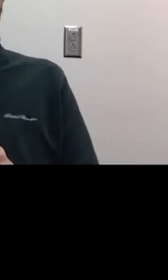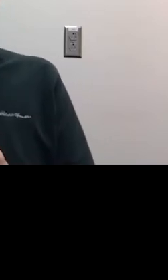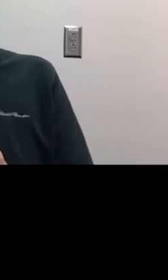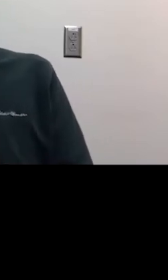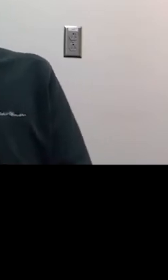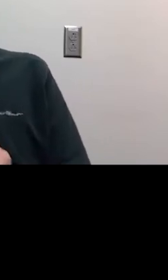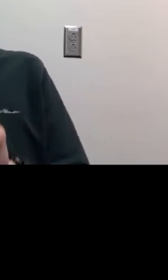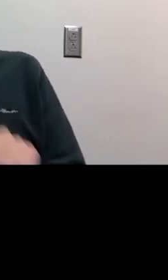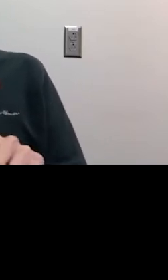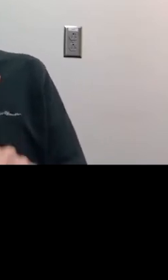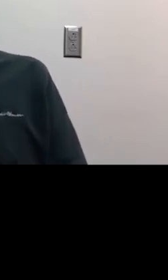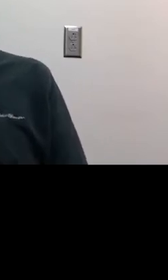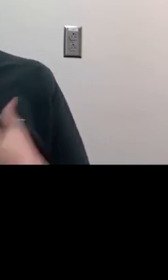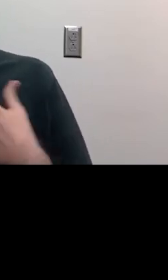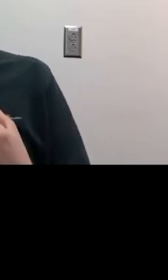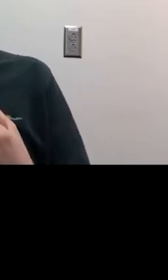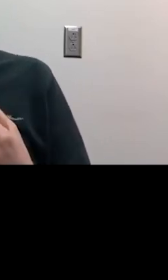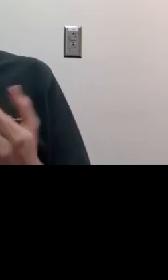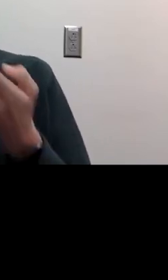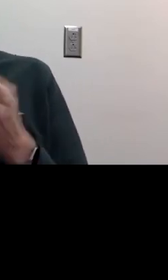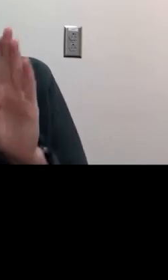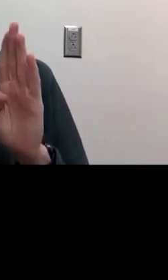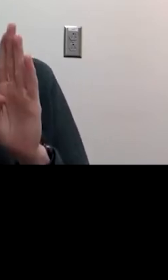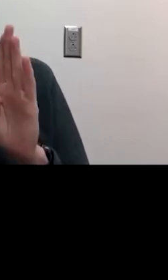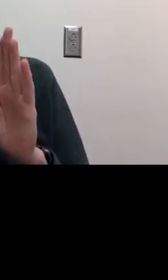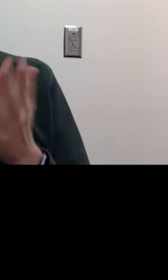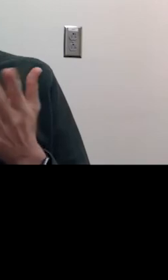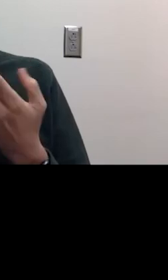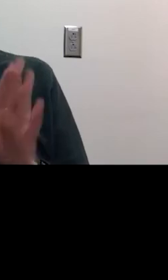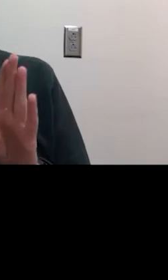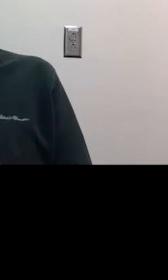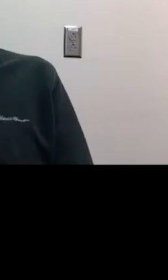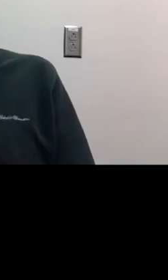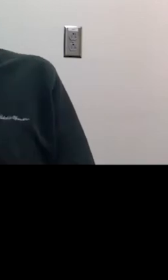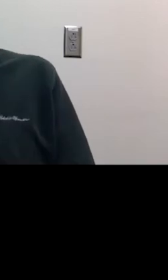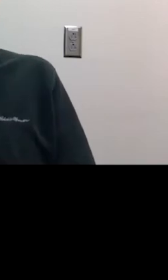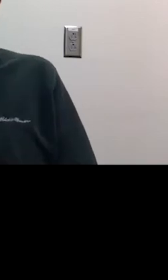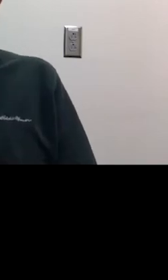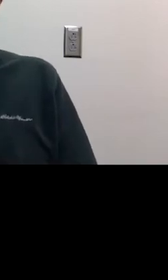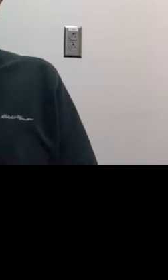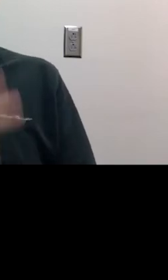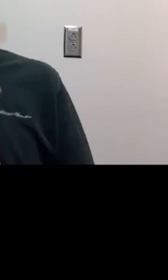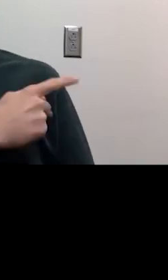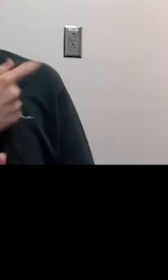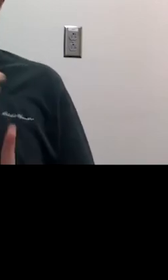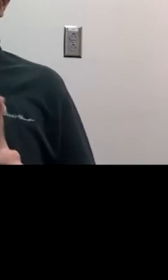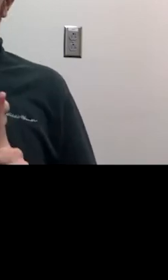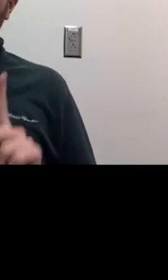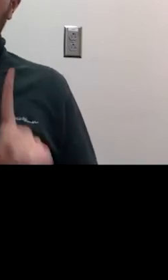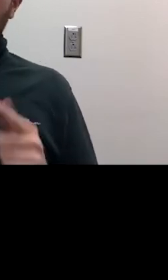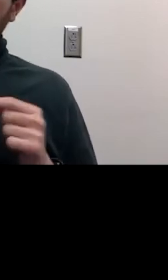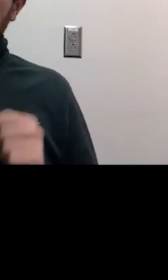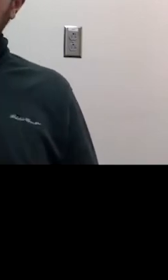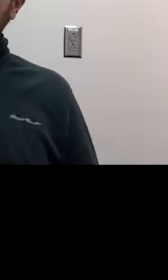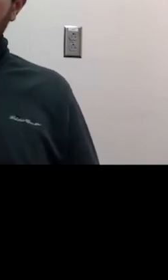parent-reported child health, general health status. Patients who reported benefiting from the